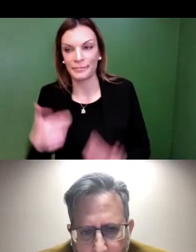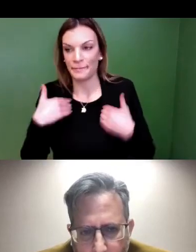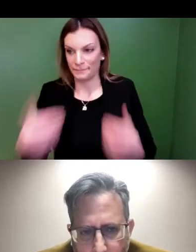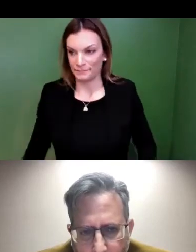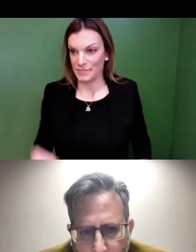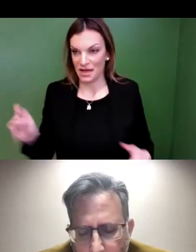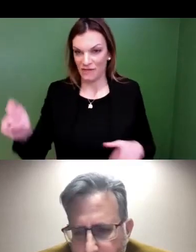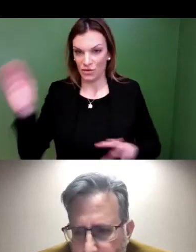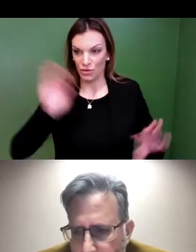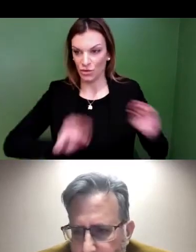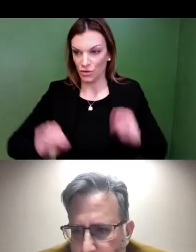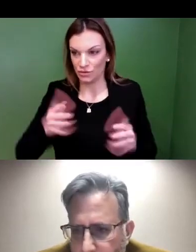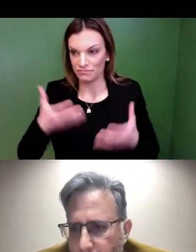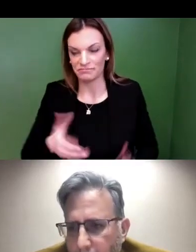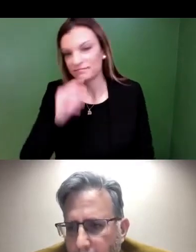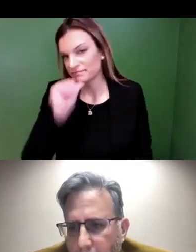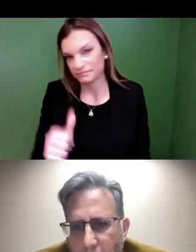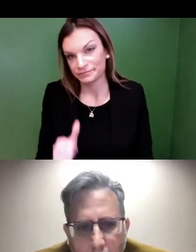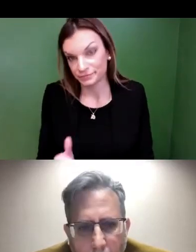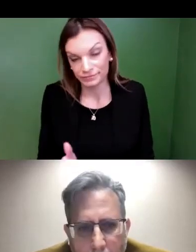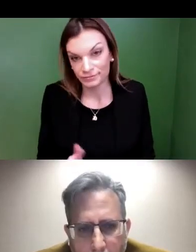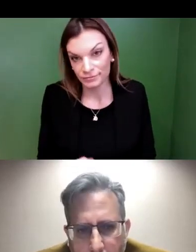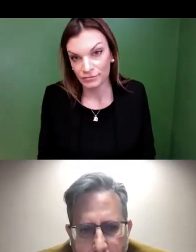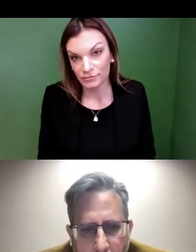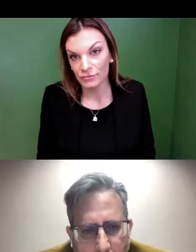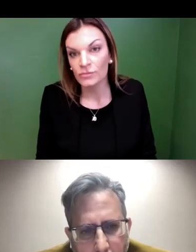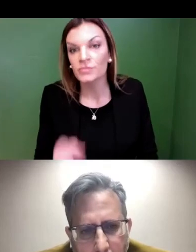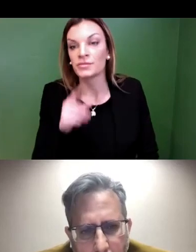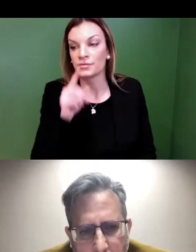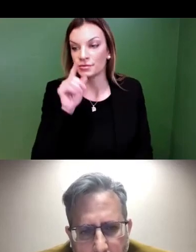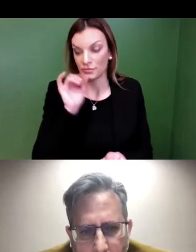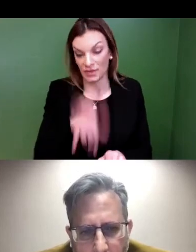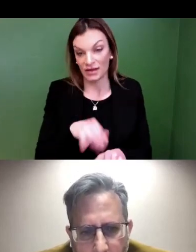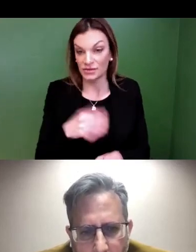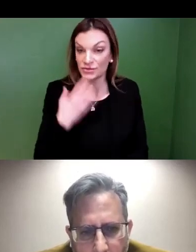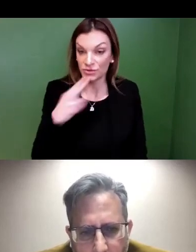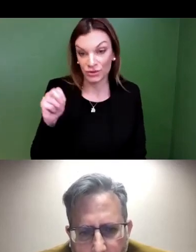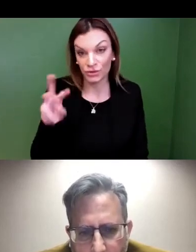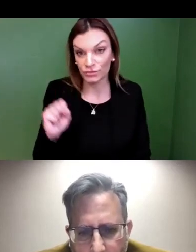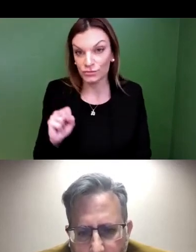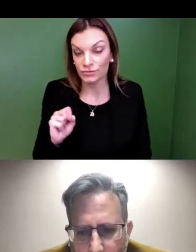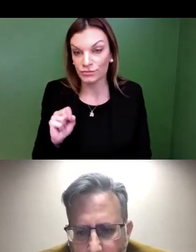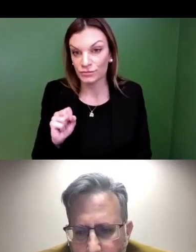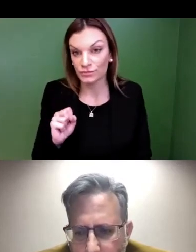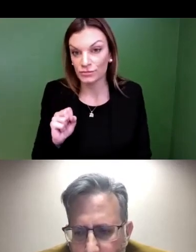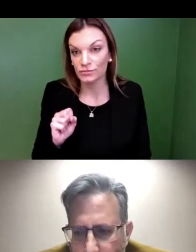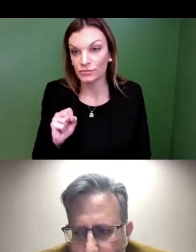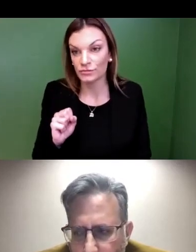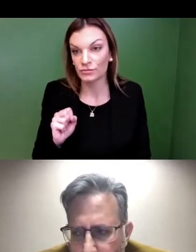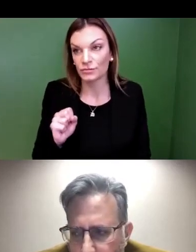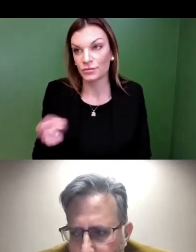in a manner that would be ultra stressful. So that's kind of the good news, is that we're